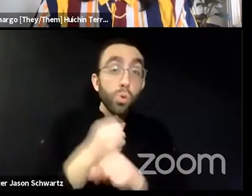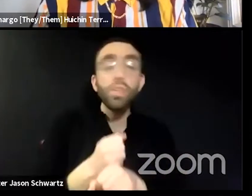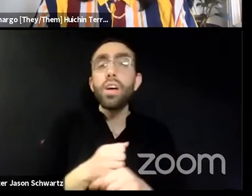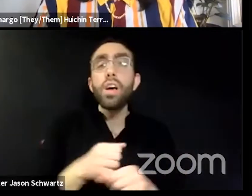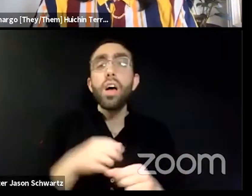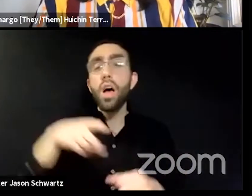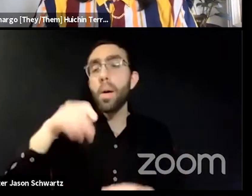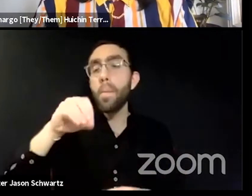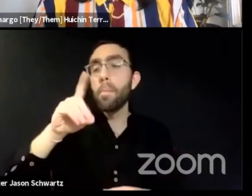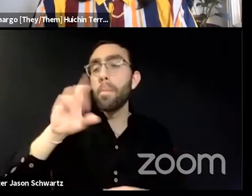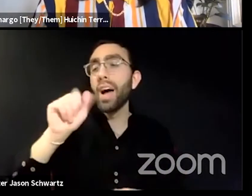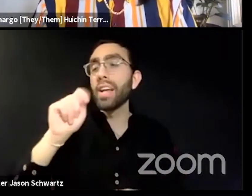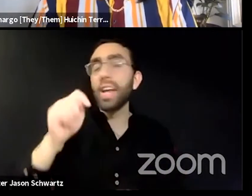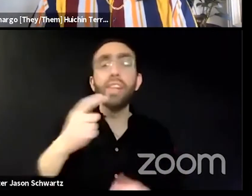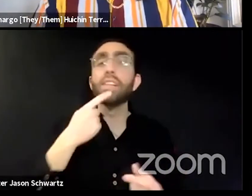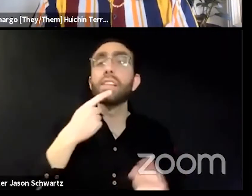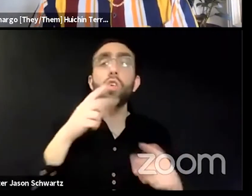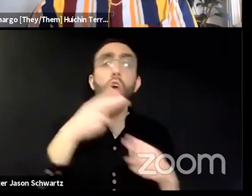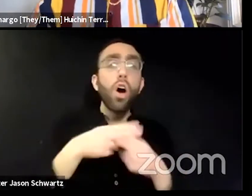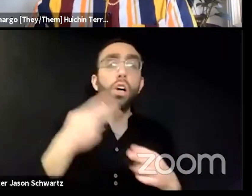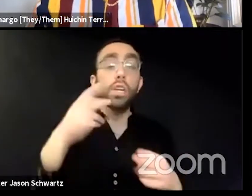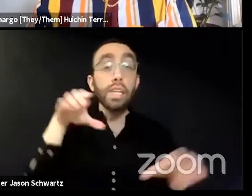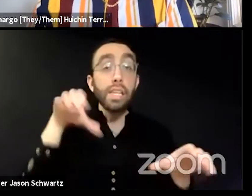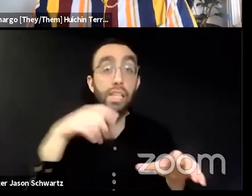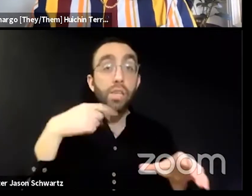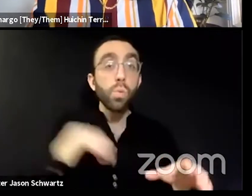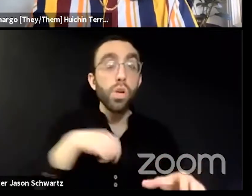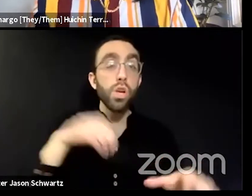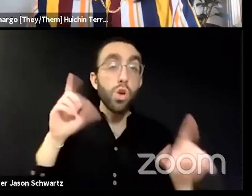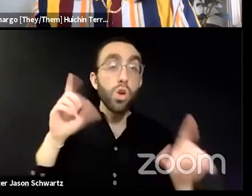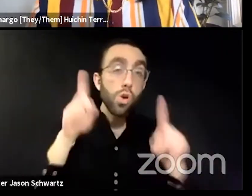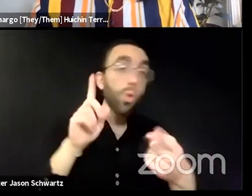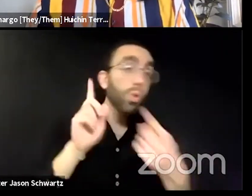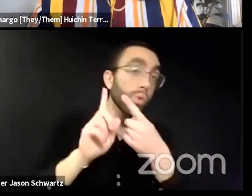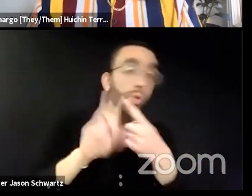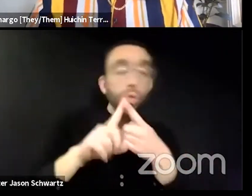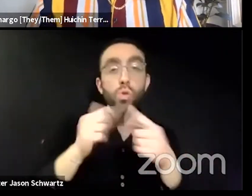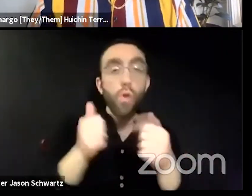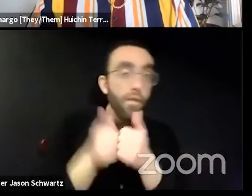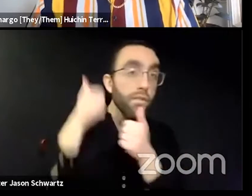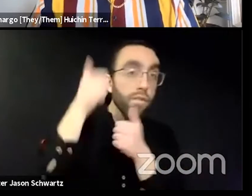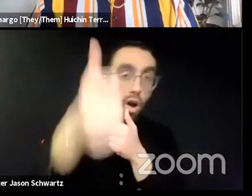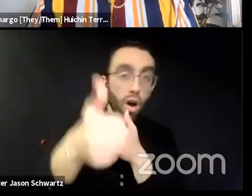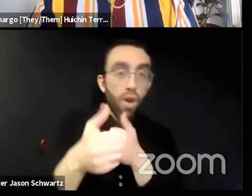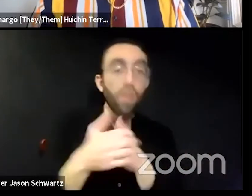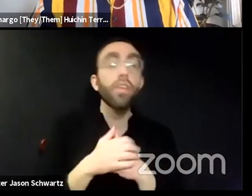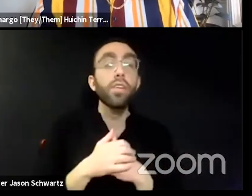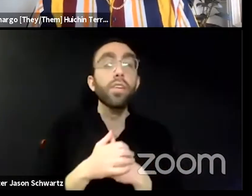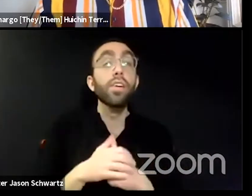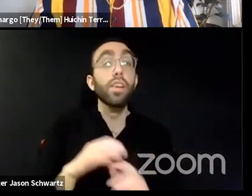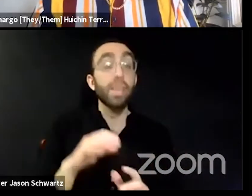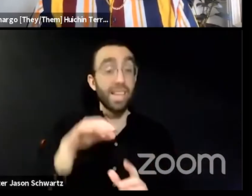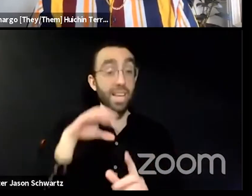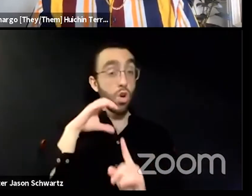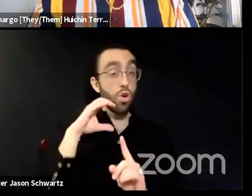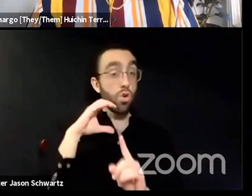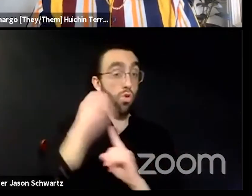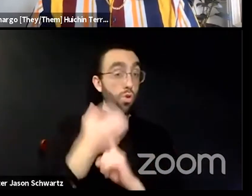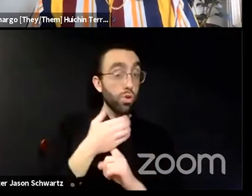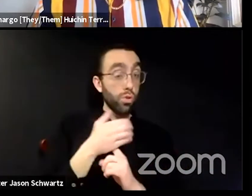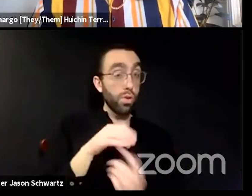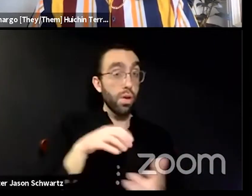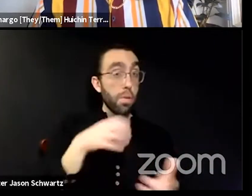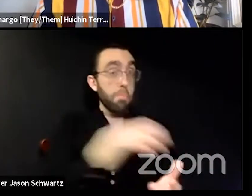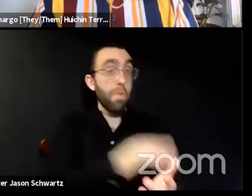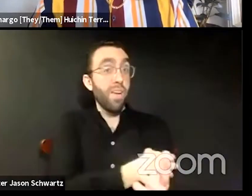podcast with the ecological justice organization Movement Generation. And at the Center for Cultural Power as the ecological